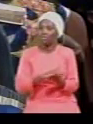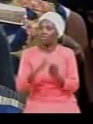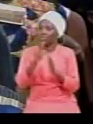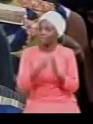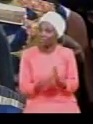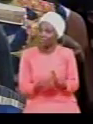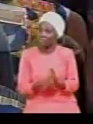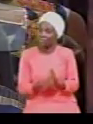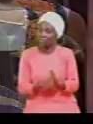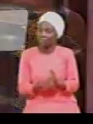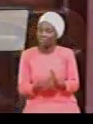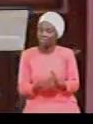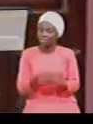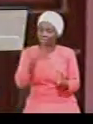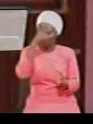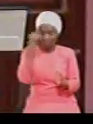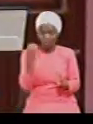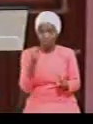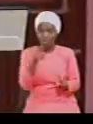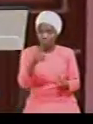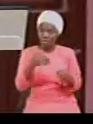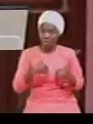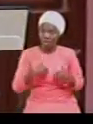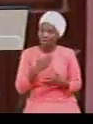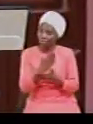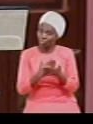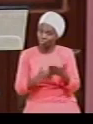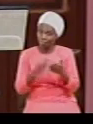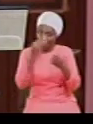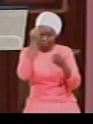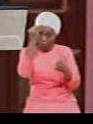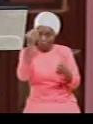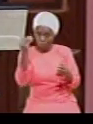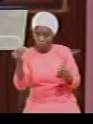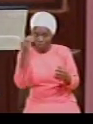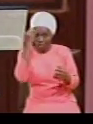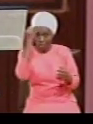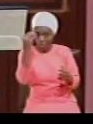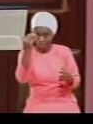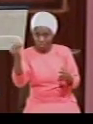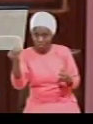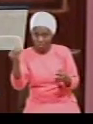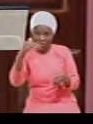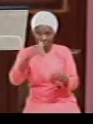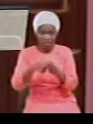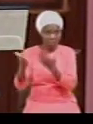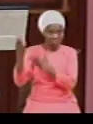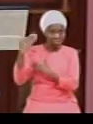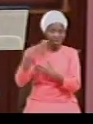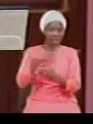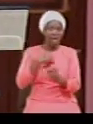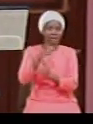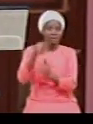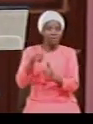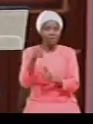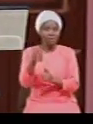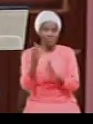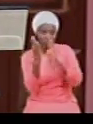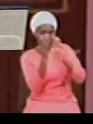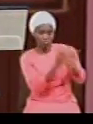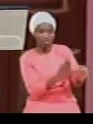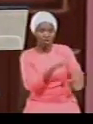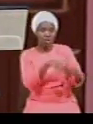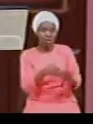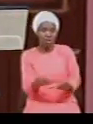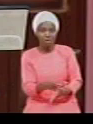had some opinions in the past, and when you jettison all those